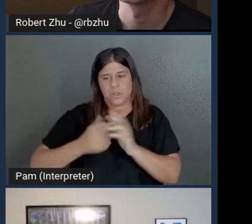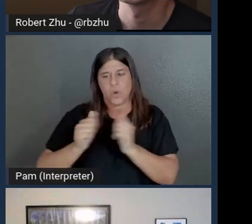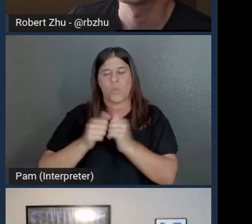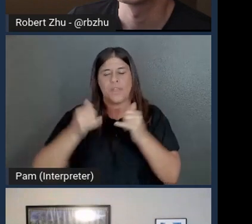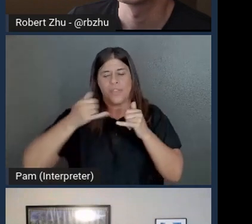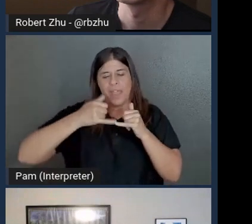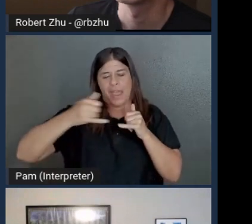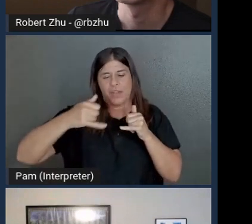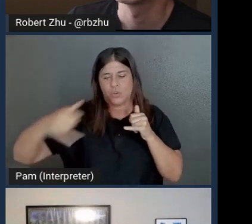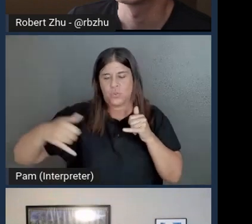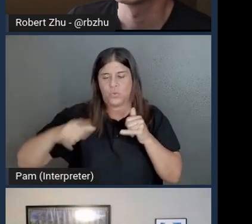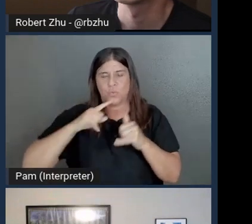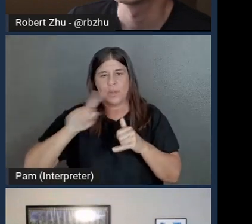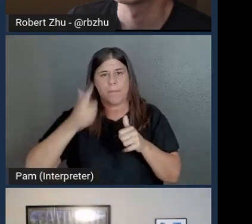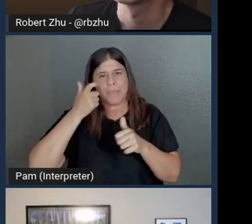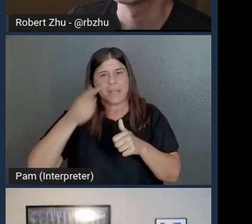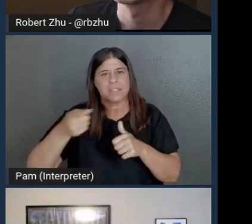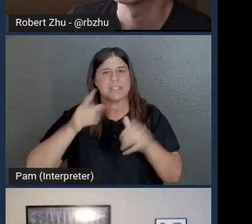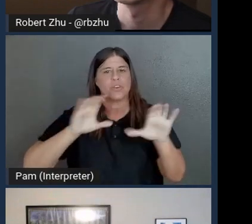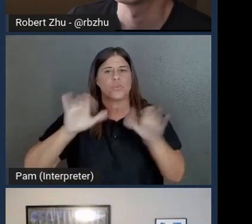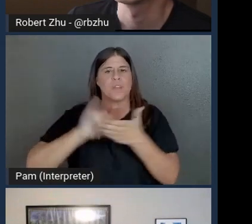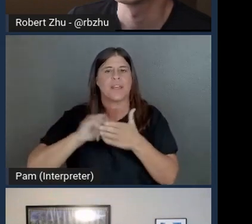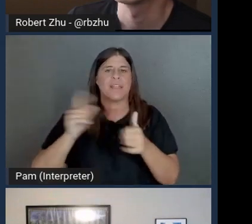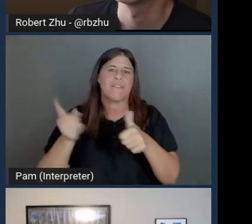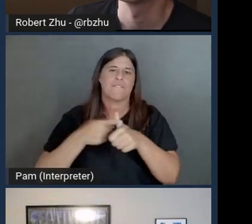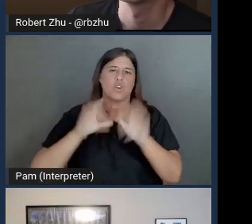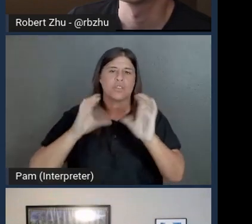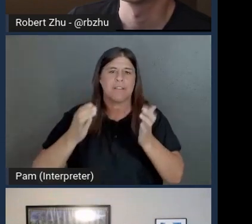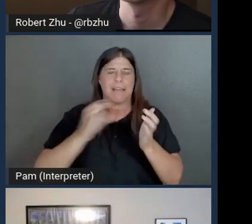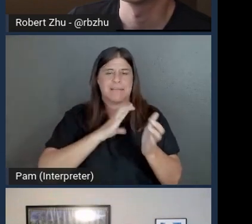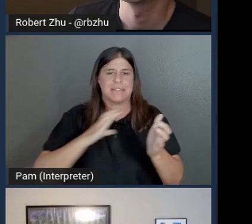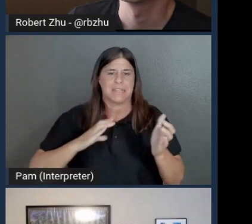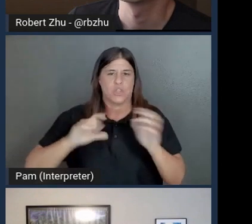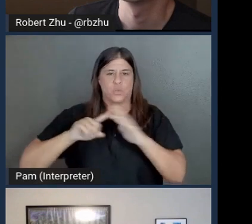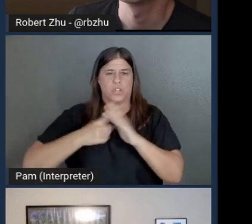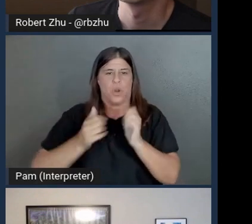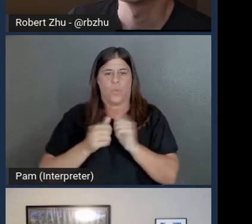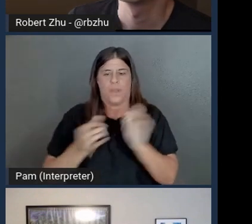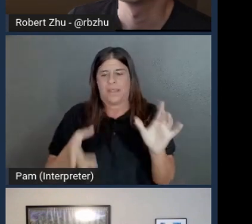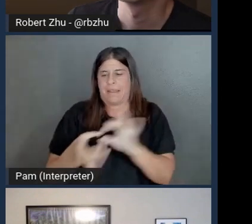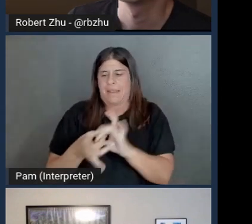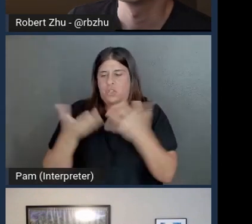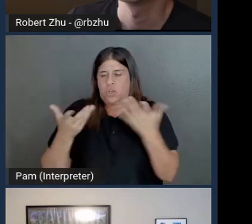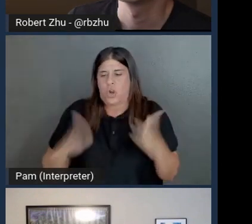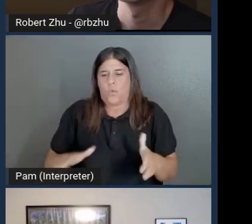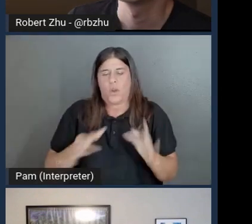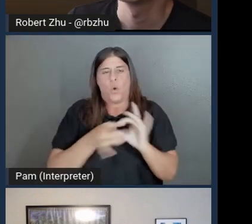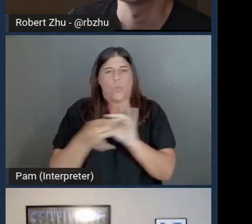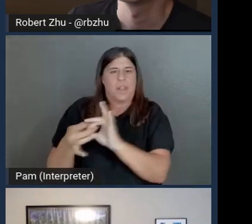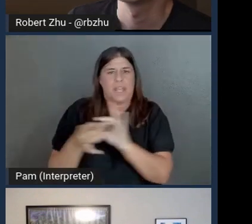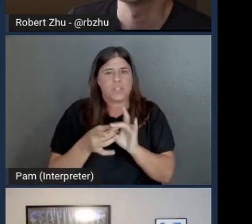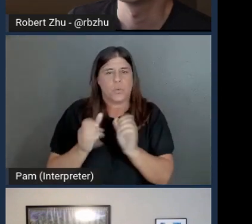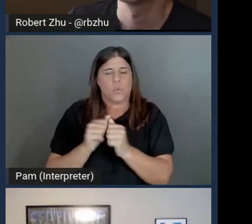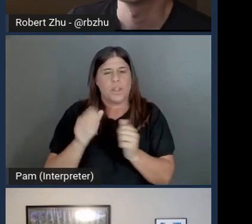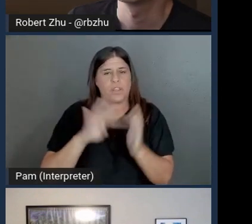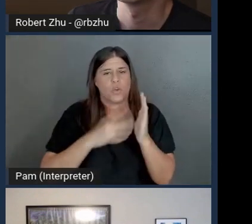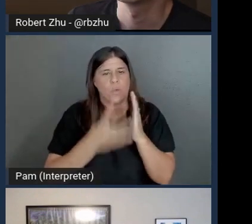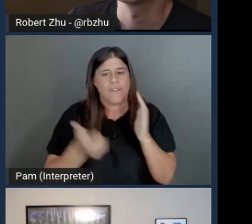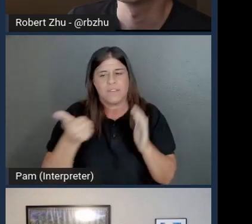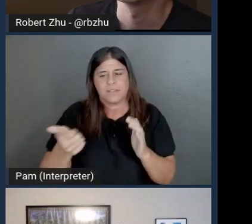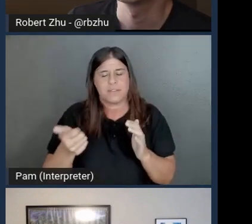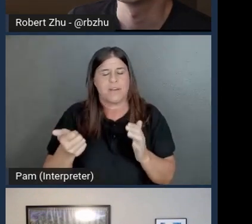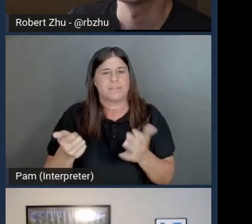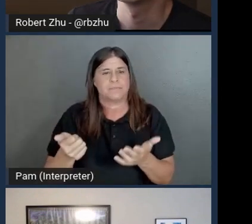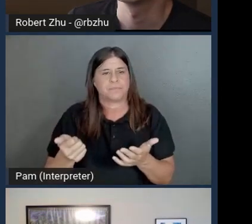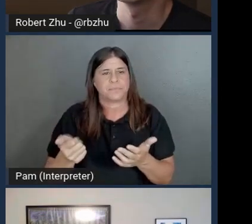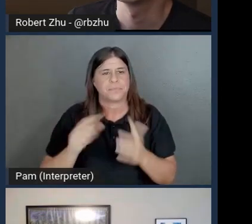have, because they're treated as first-class citizens, you could actually start on a connection within your graph, a relation within your graph that,